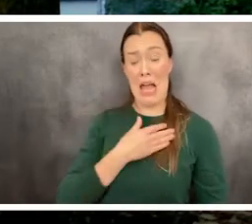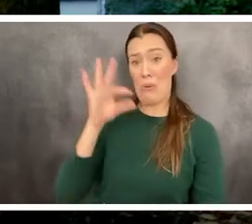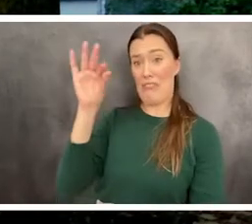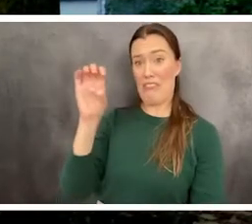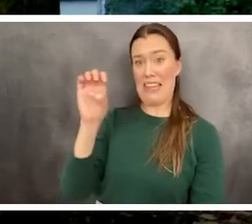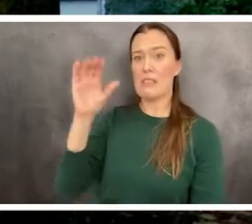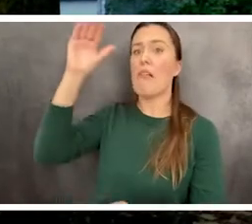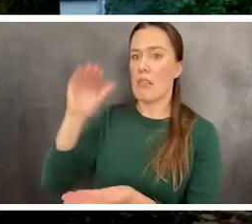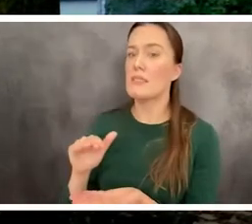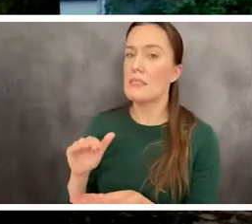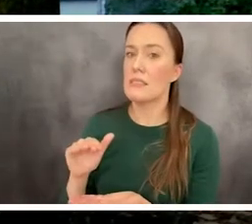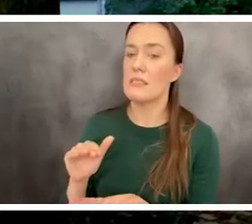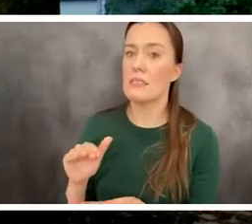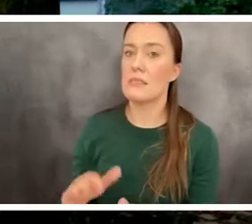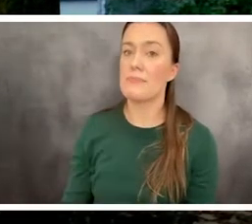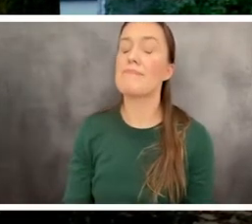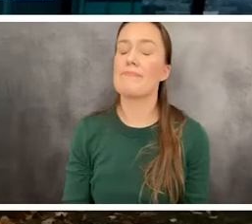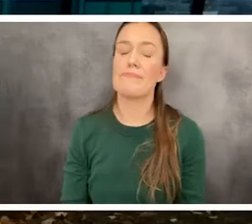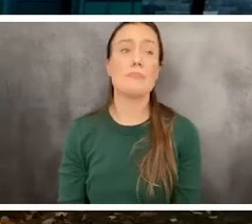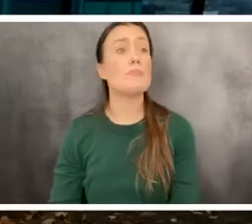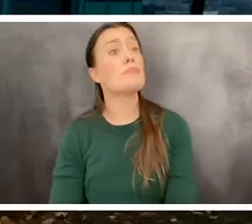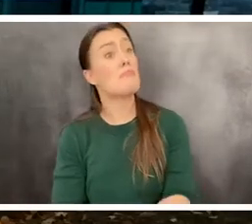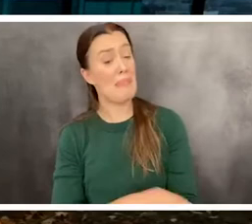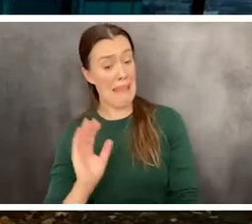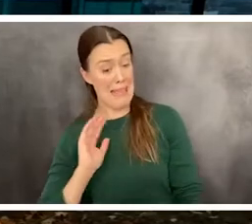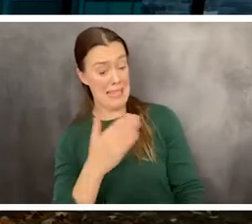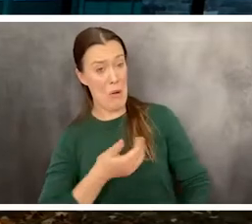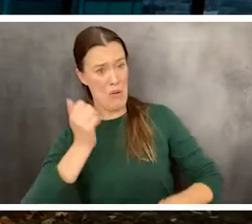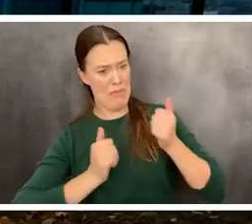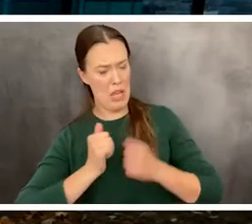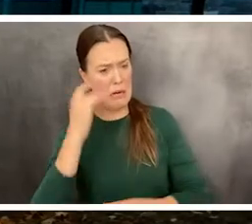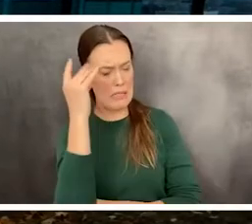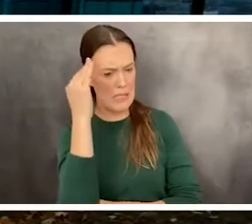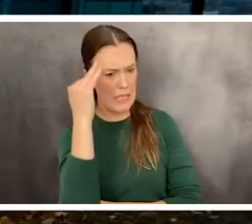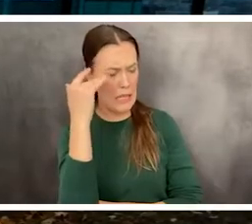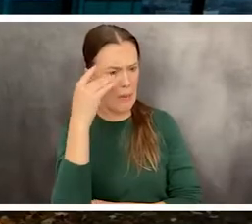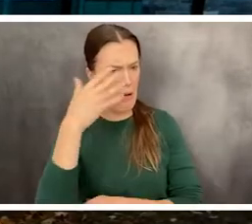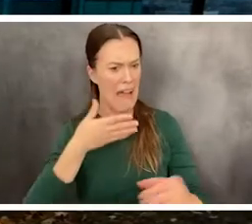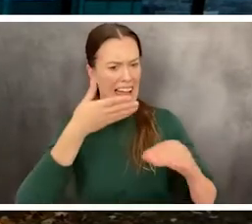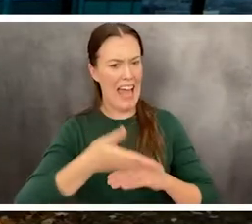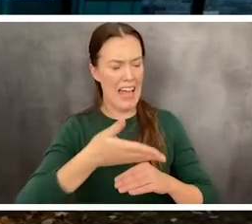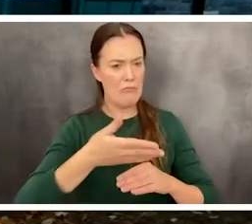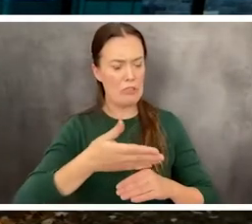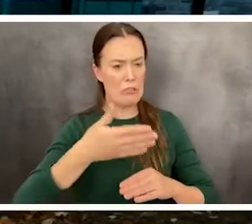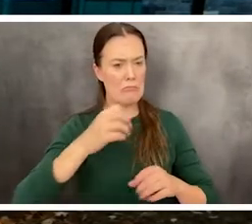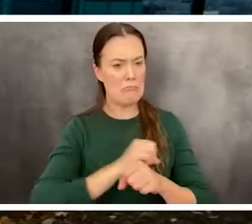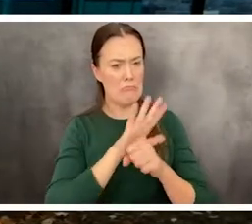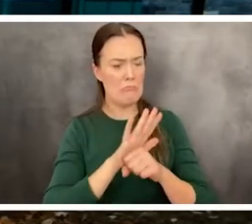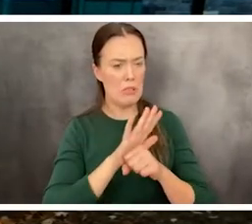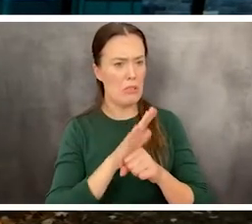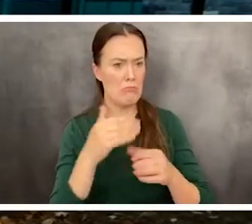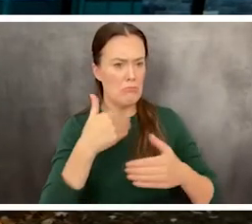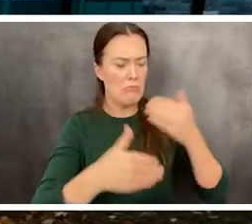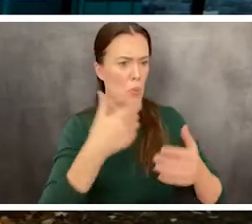that businesses have to pay. Yes. As McCarter thinks about how we come back in this new chapter post-pandemic, hopefully sooner